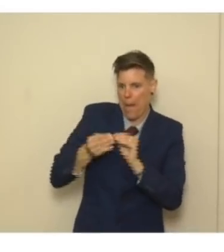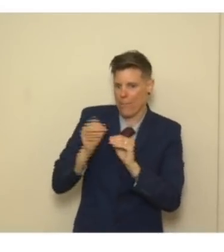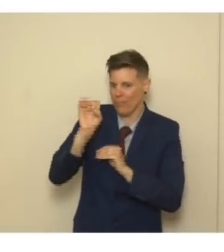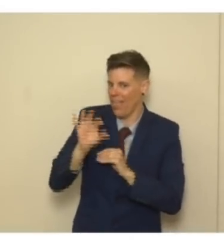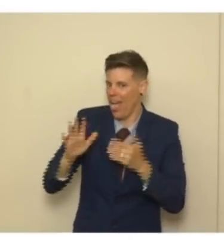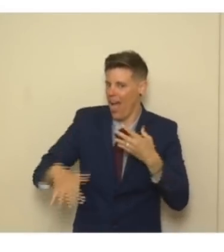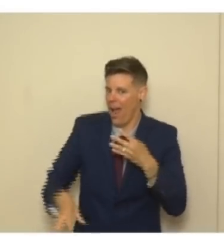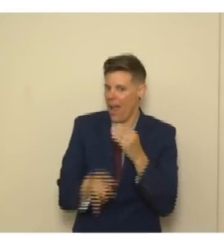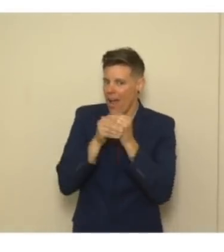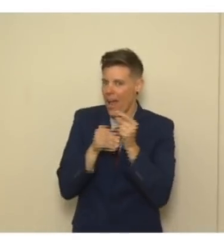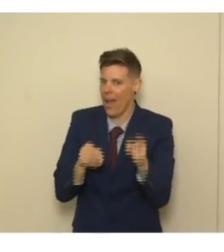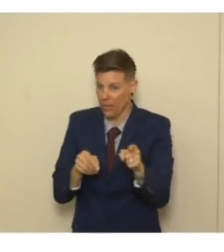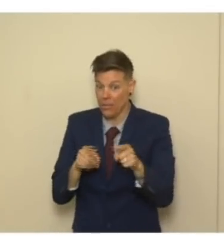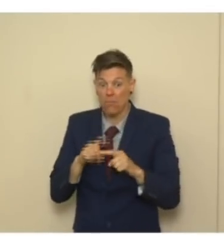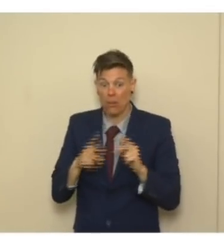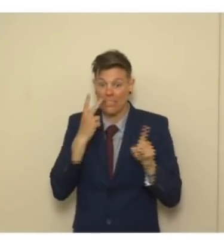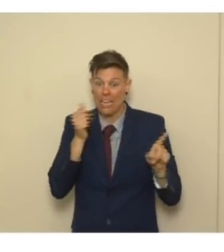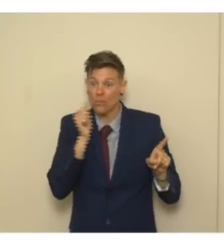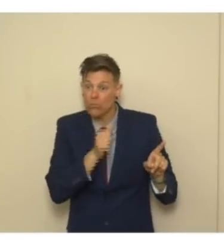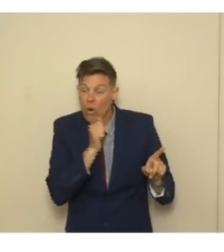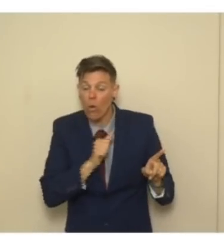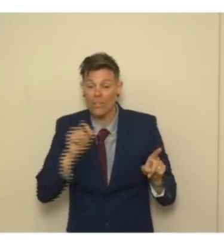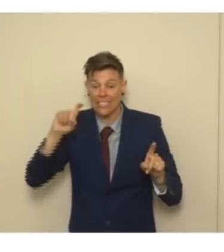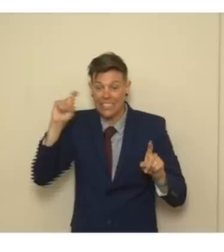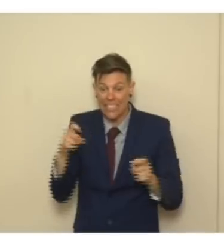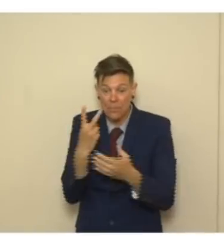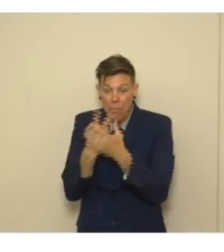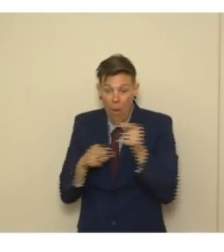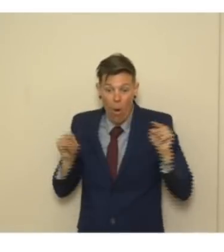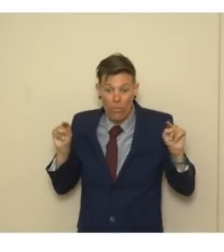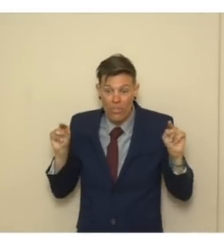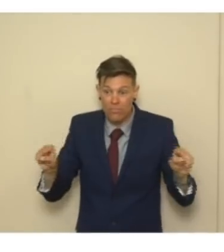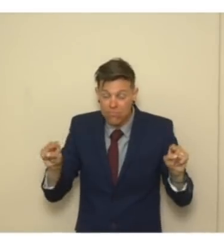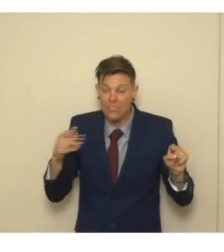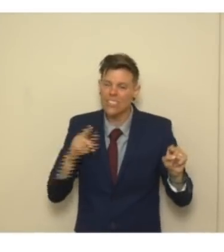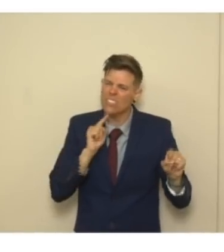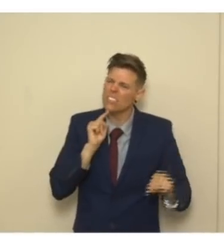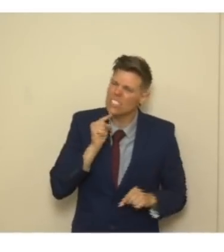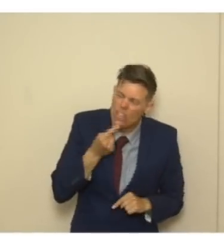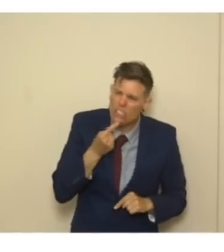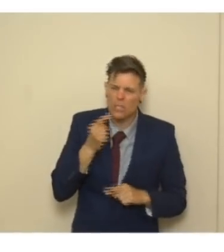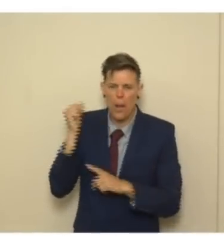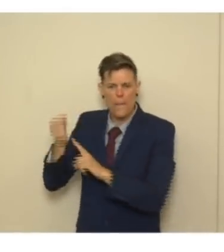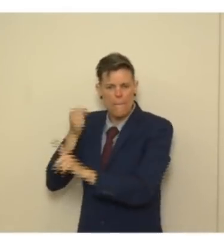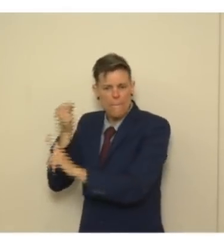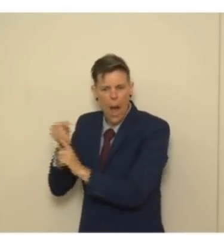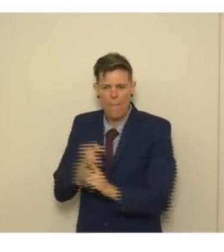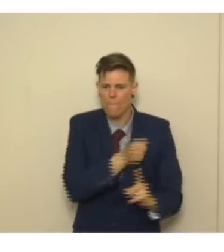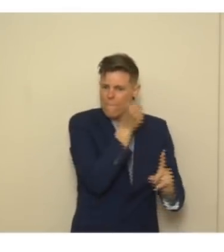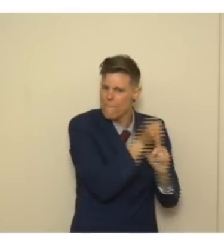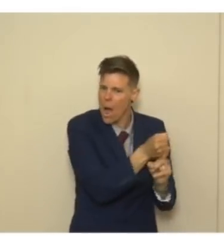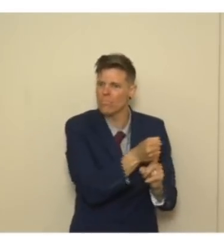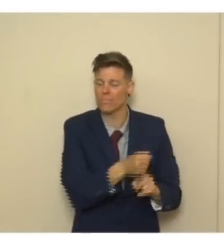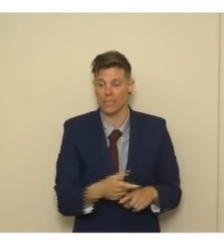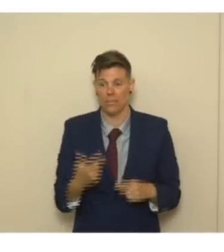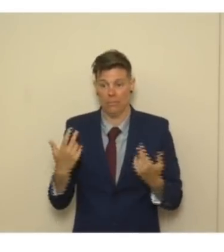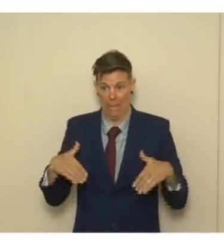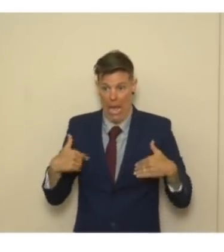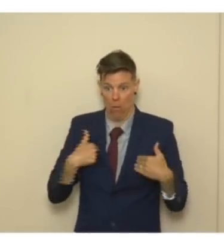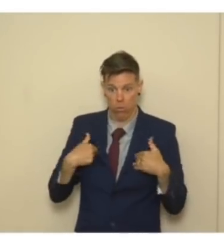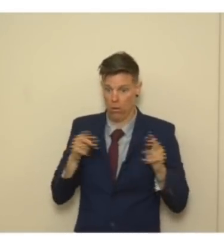because people move from state to state, this creates problems for us. Now, I got the states requiring